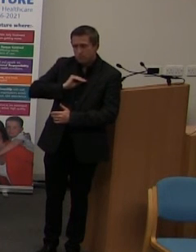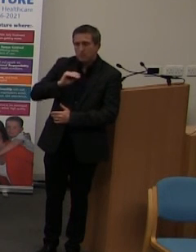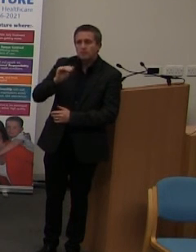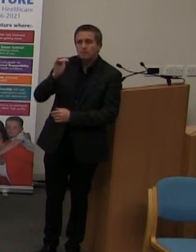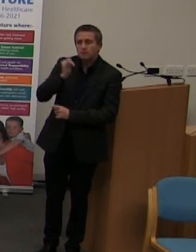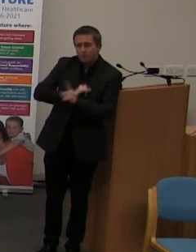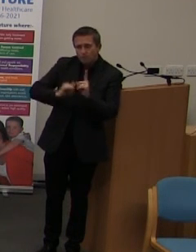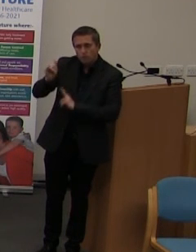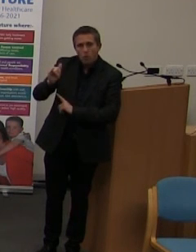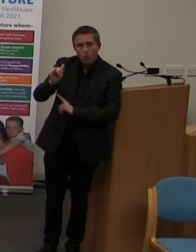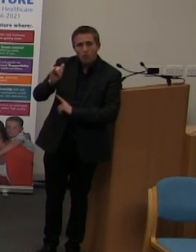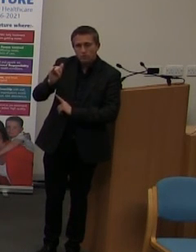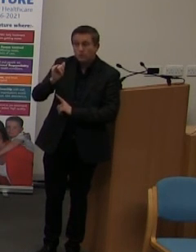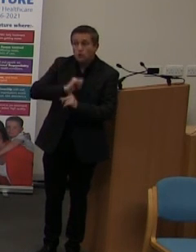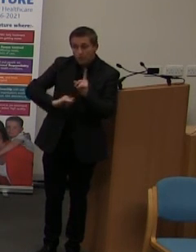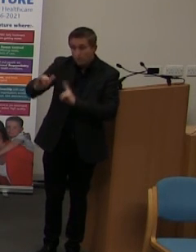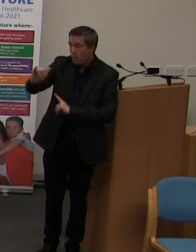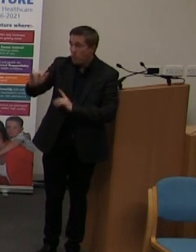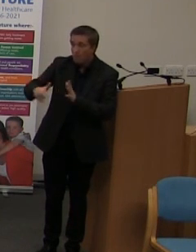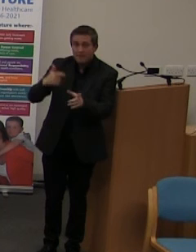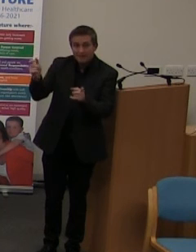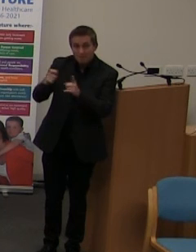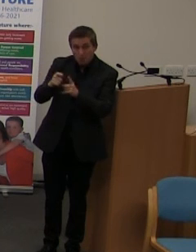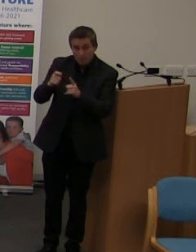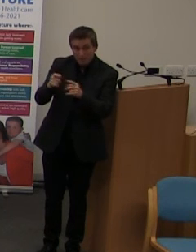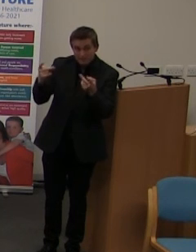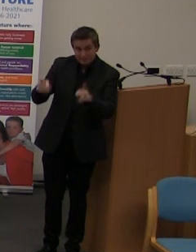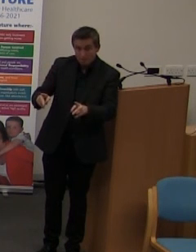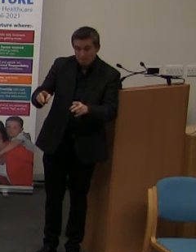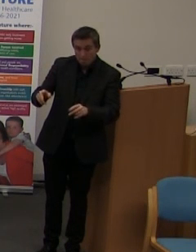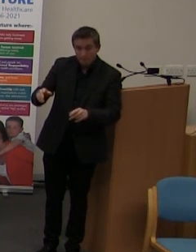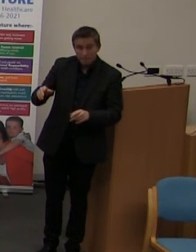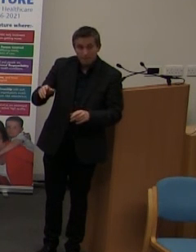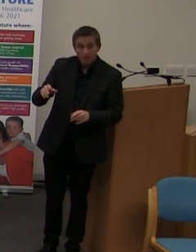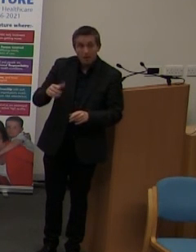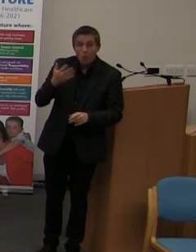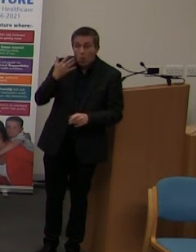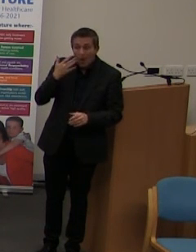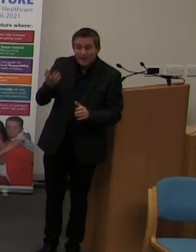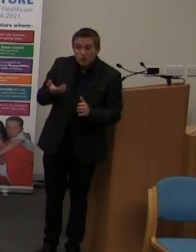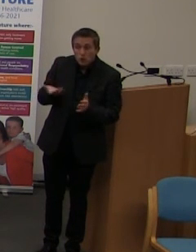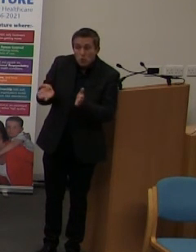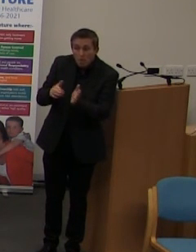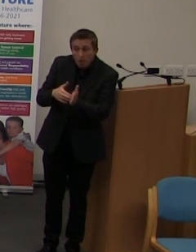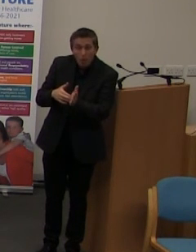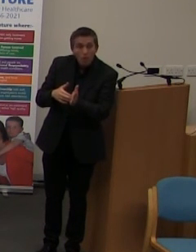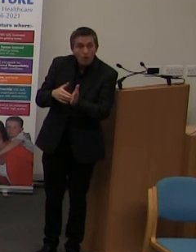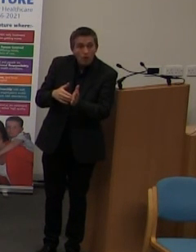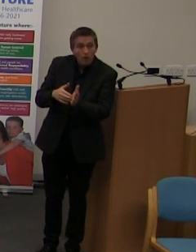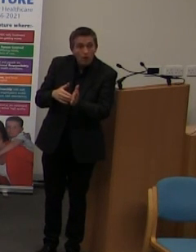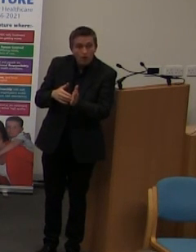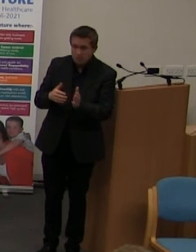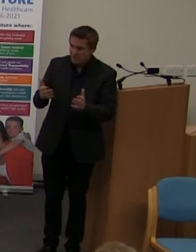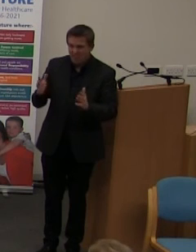the appointment, the patient-focused appointment system. If you have made that appointment, you really have entered